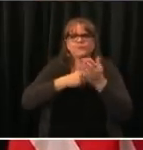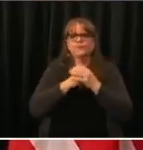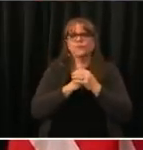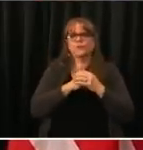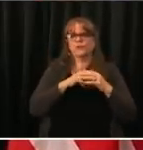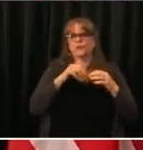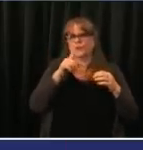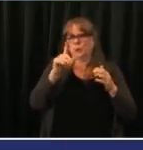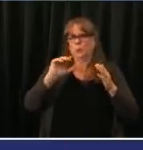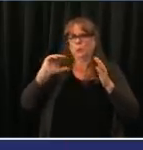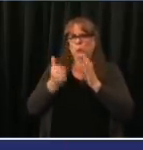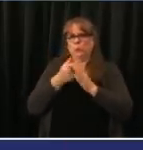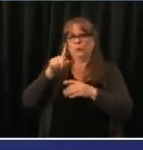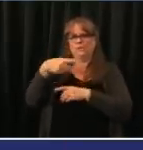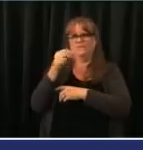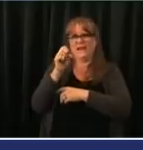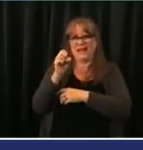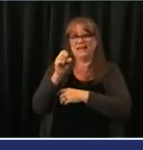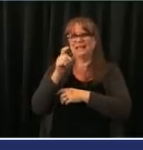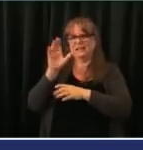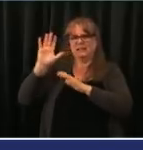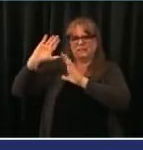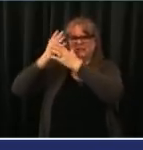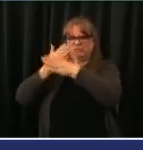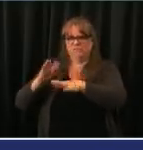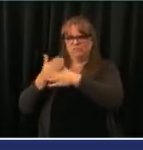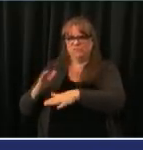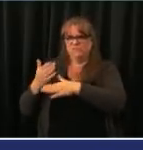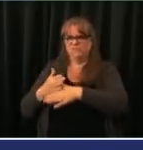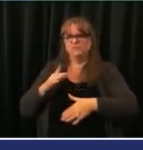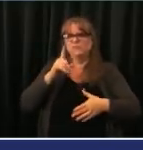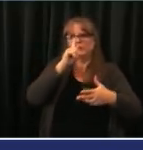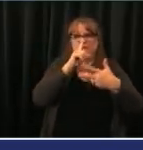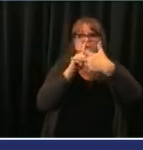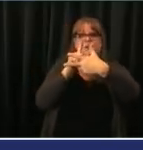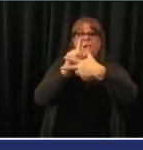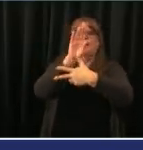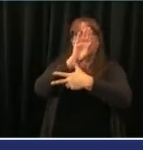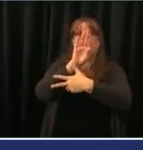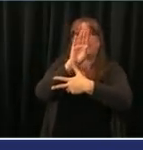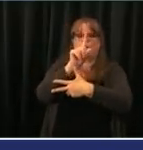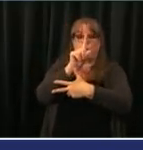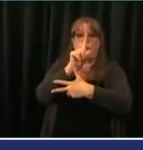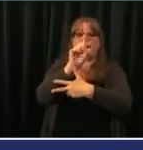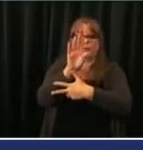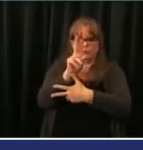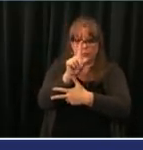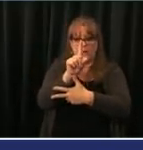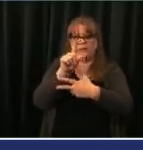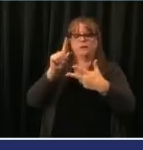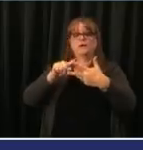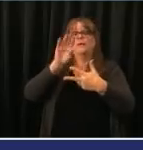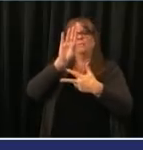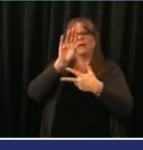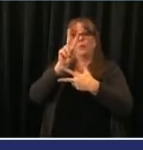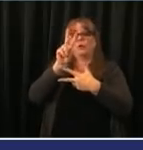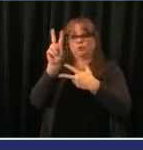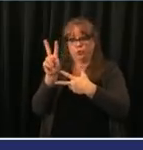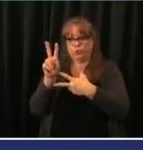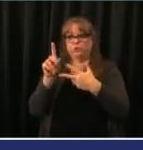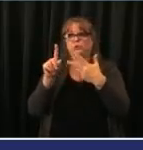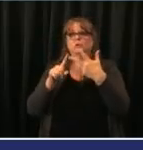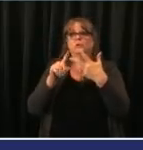phasing. Here, you'll see detail on Phase 1B2, which now includes people age 65 to 69, our